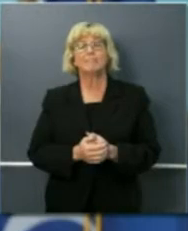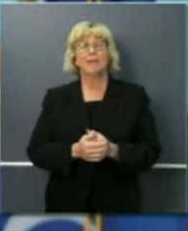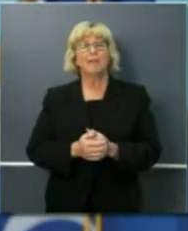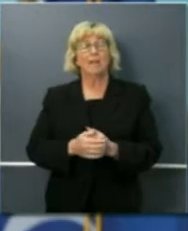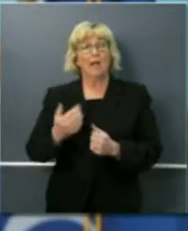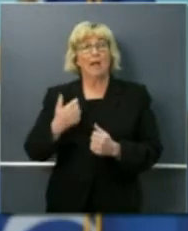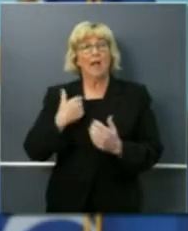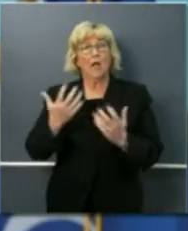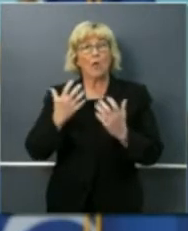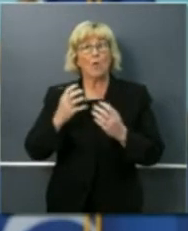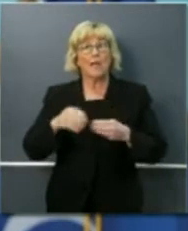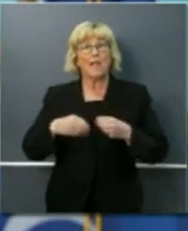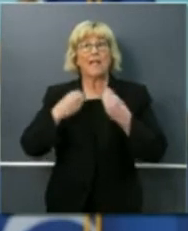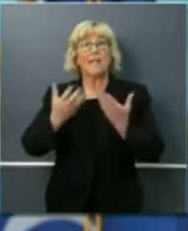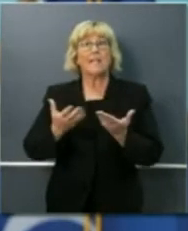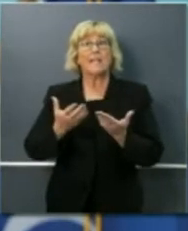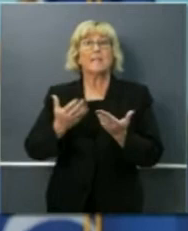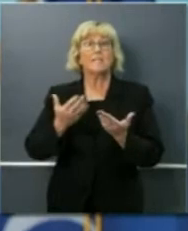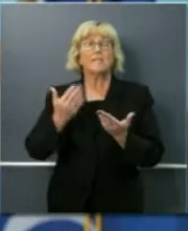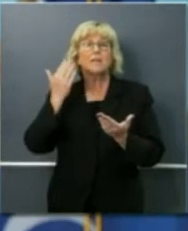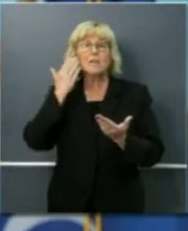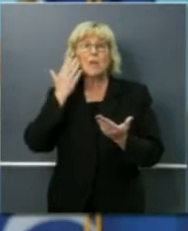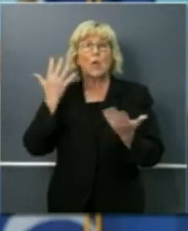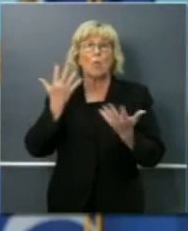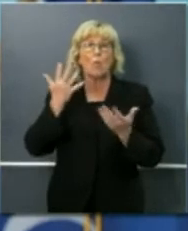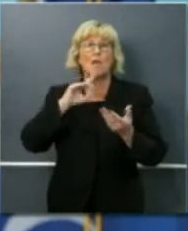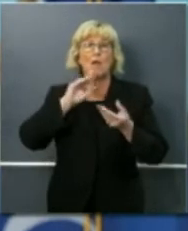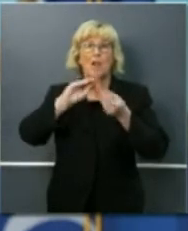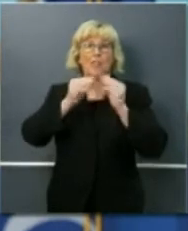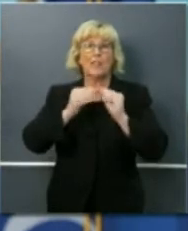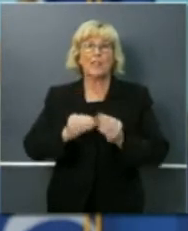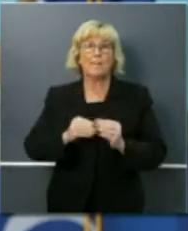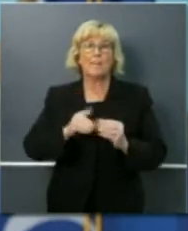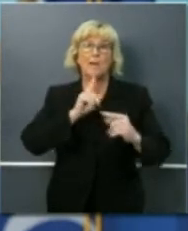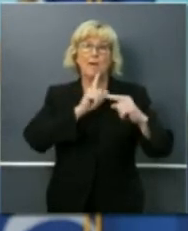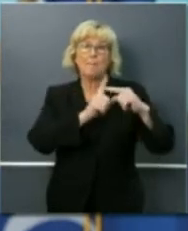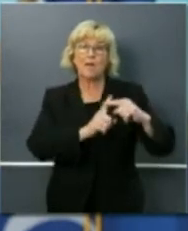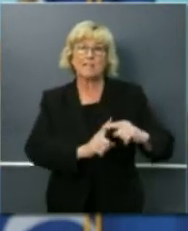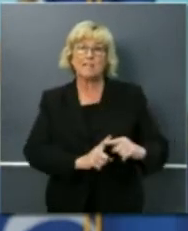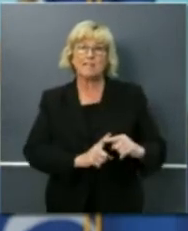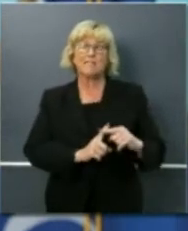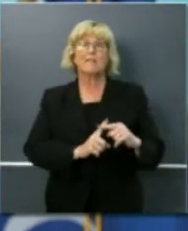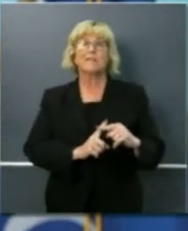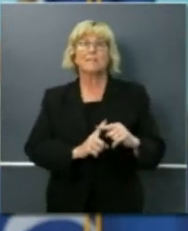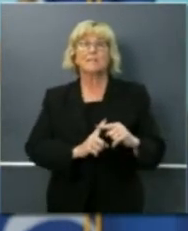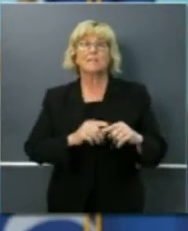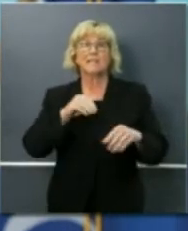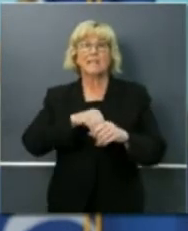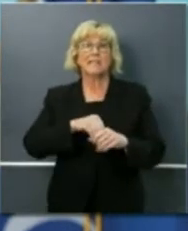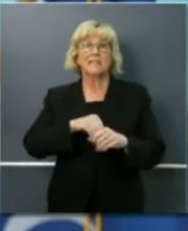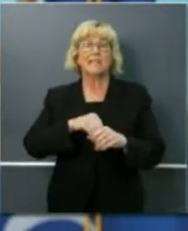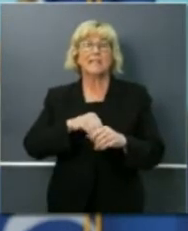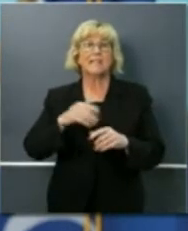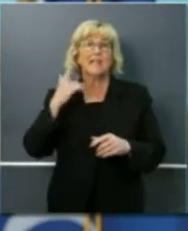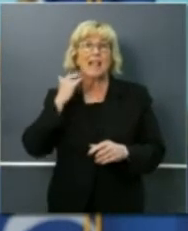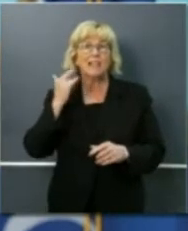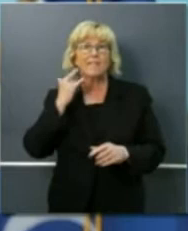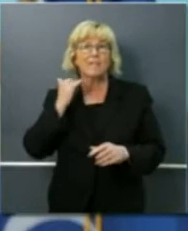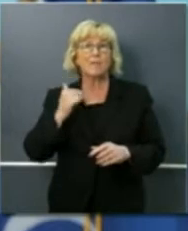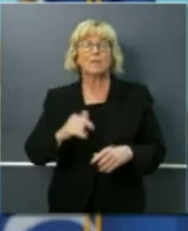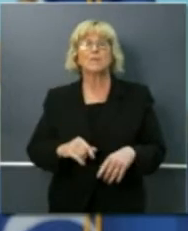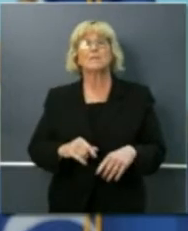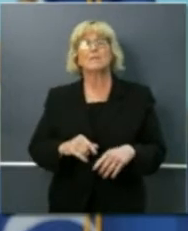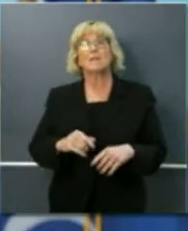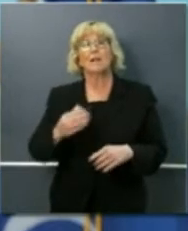me give you an update on where we are in terms of the total number of positive cases in this state. And let me give you